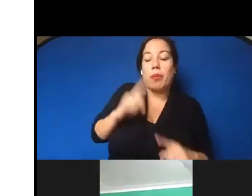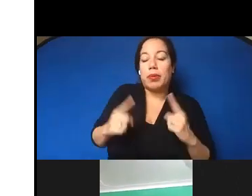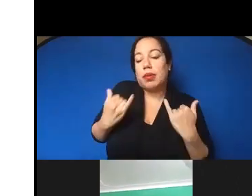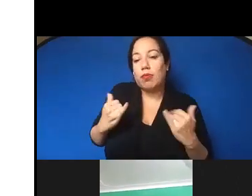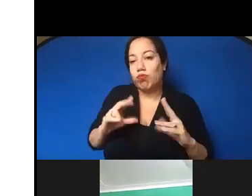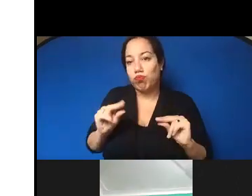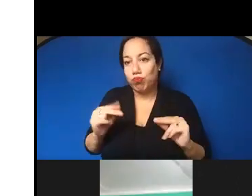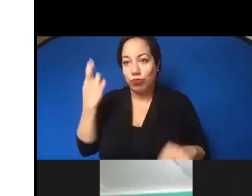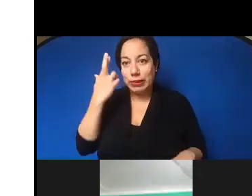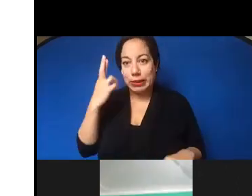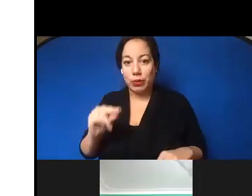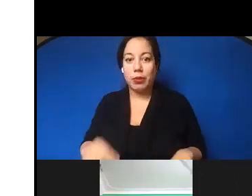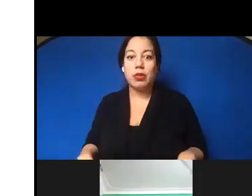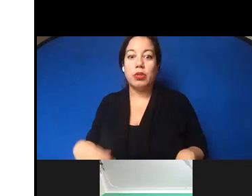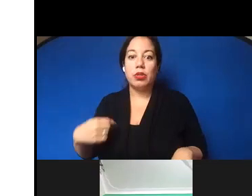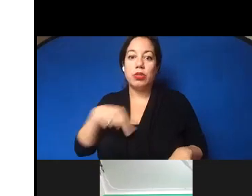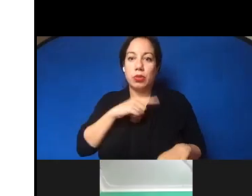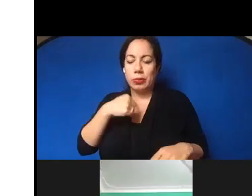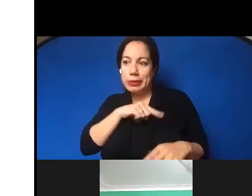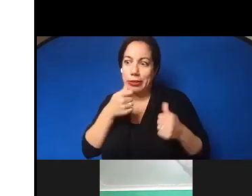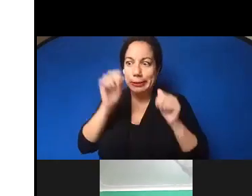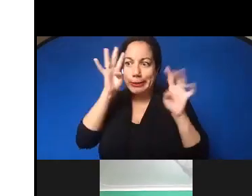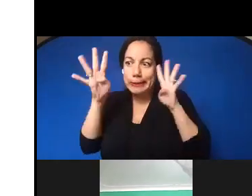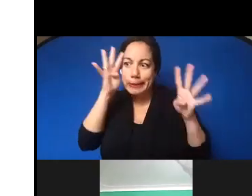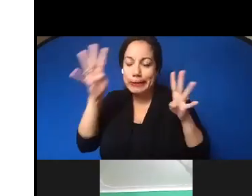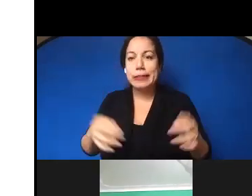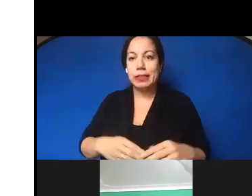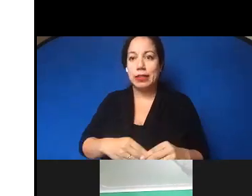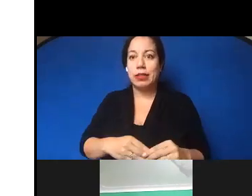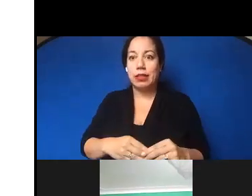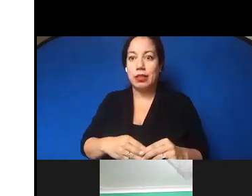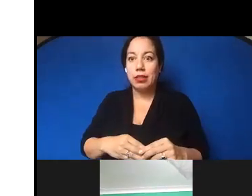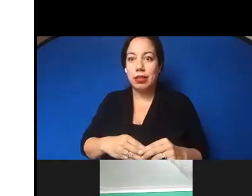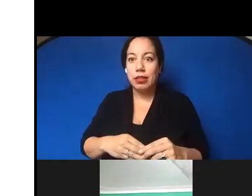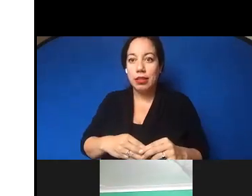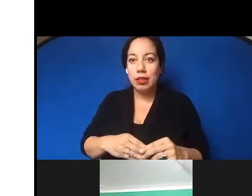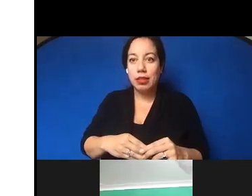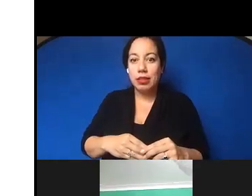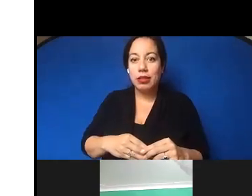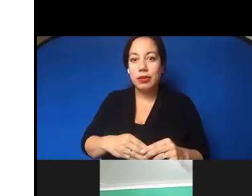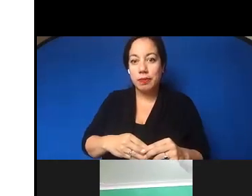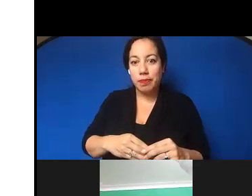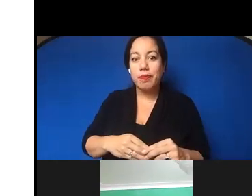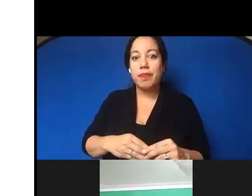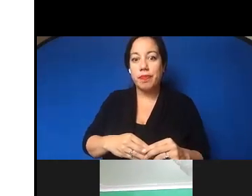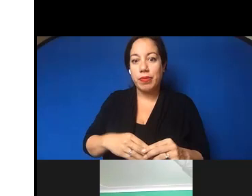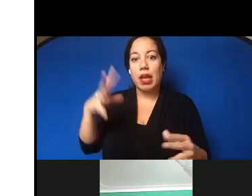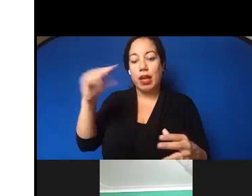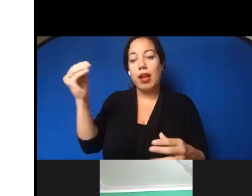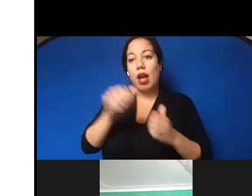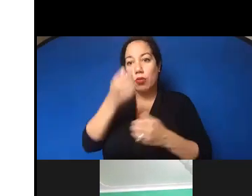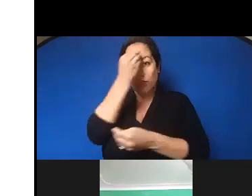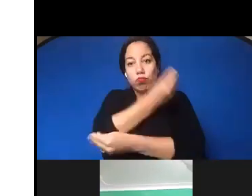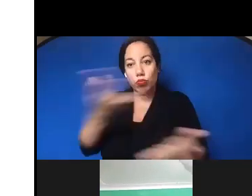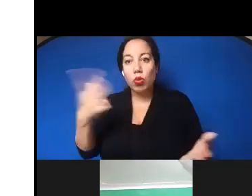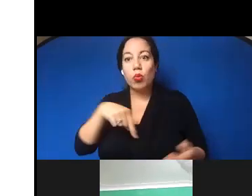information. So we became so innovative in a way that we loaded a small microphone, which is put on a bicycle,